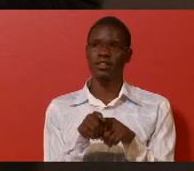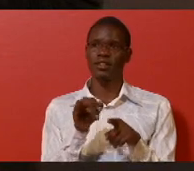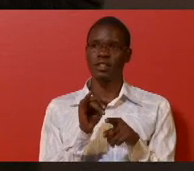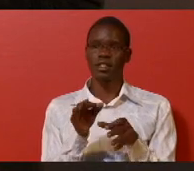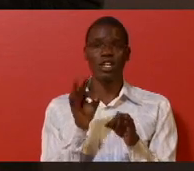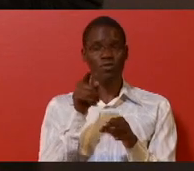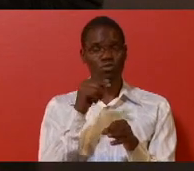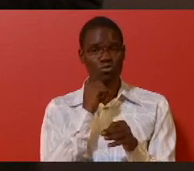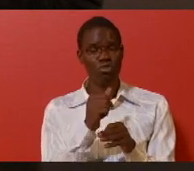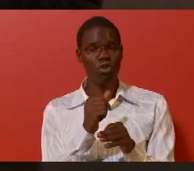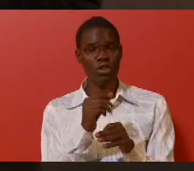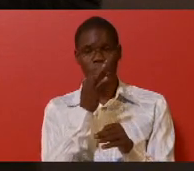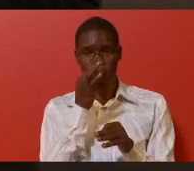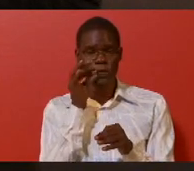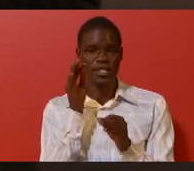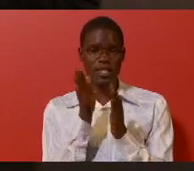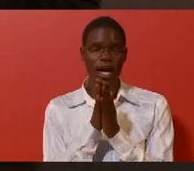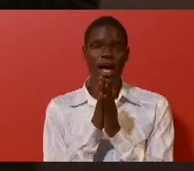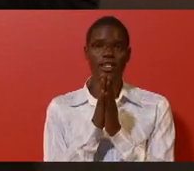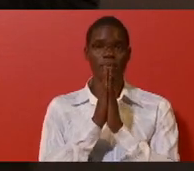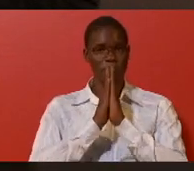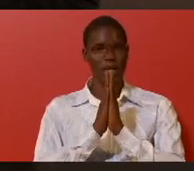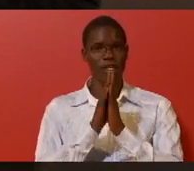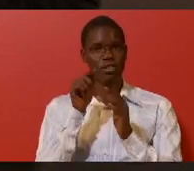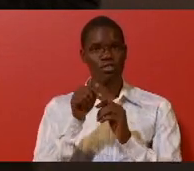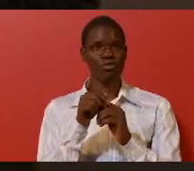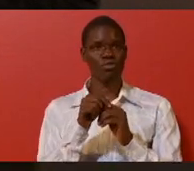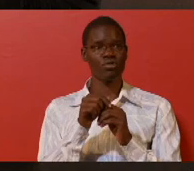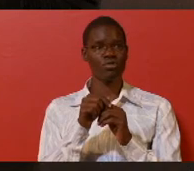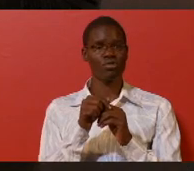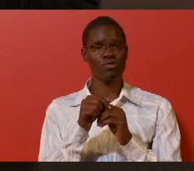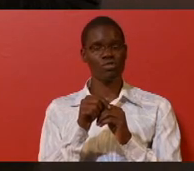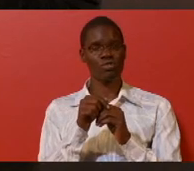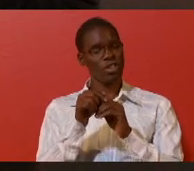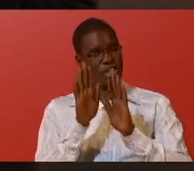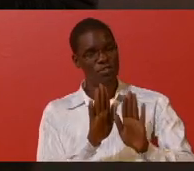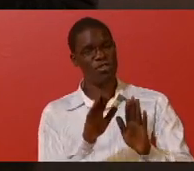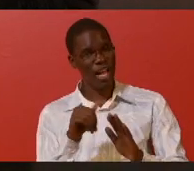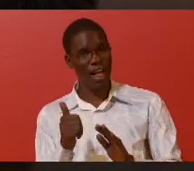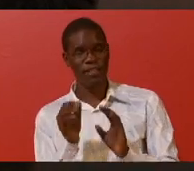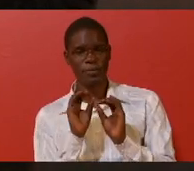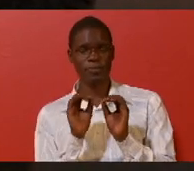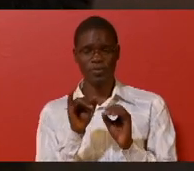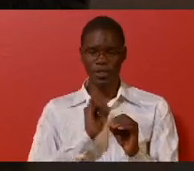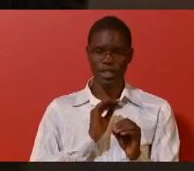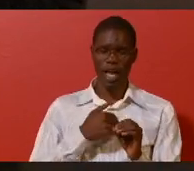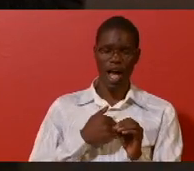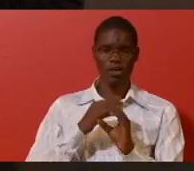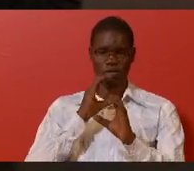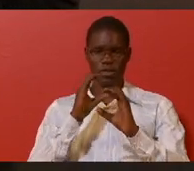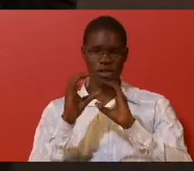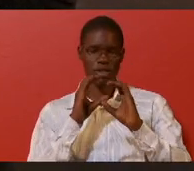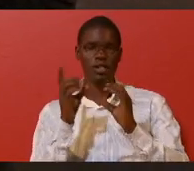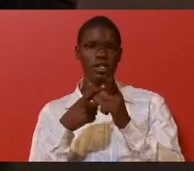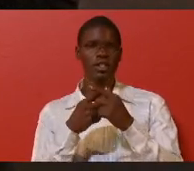not fasting and praying, do not refuse one another. But have a conversation. Have a conversation so that you're